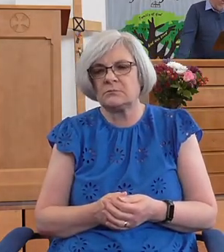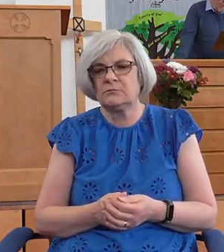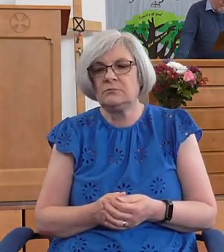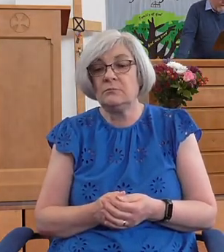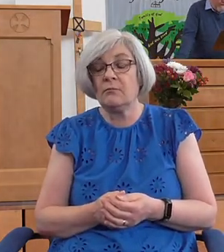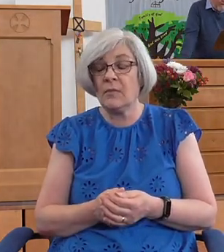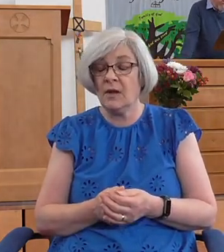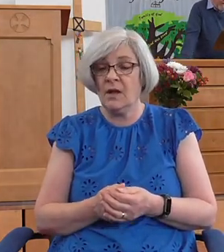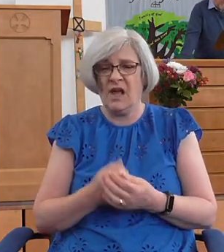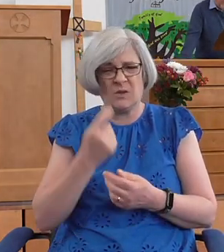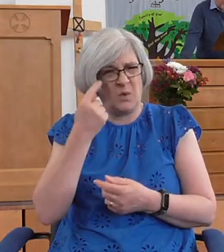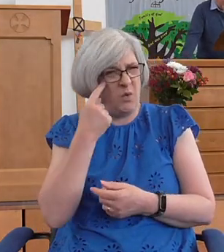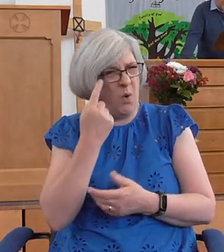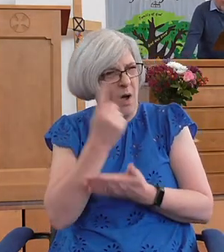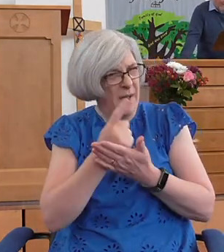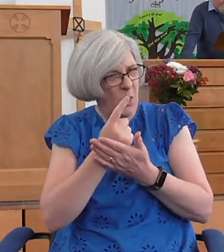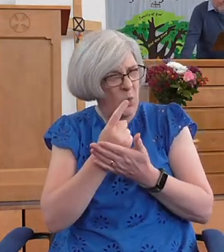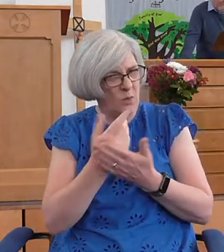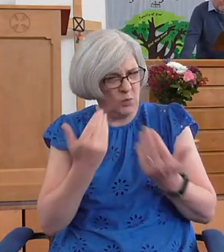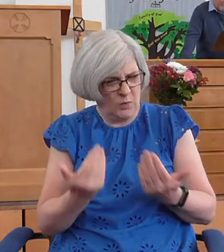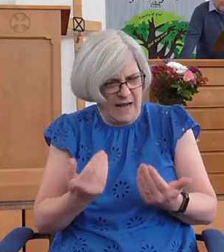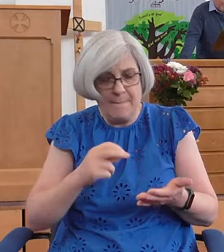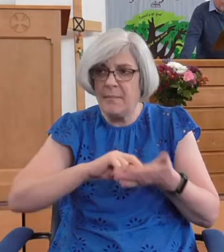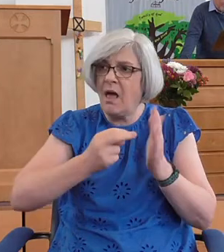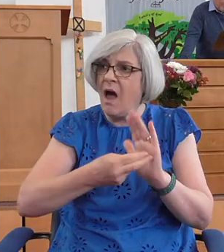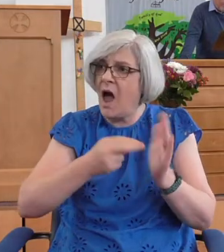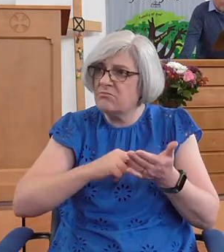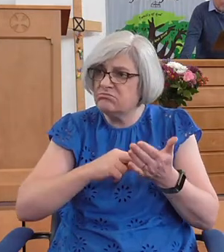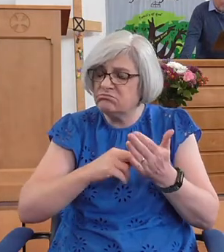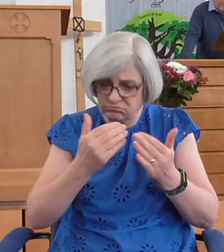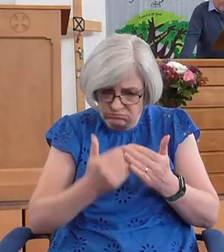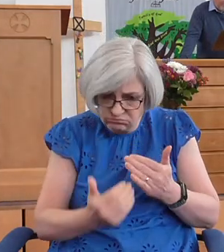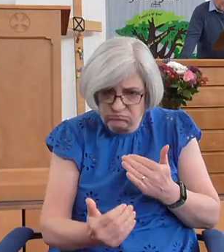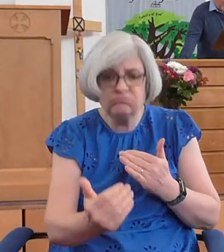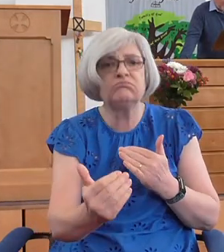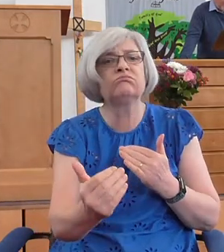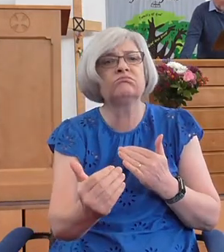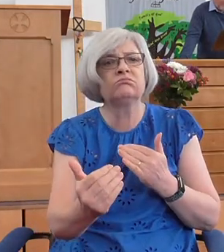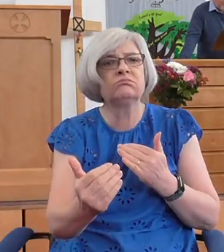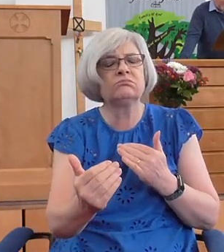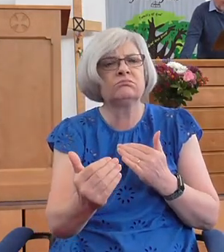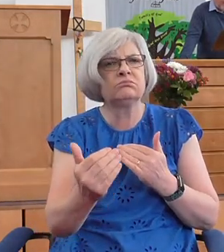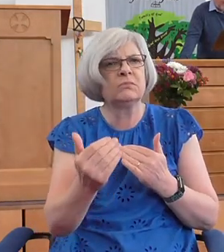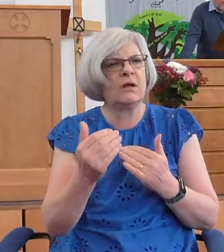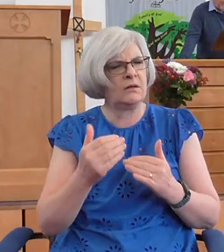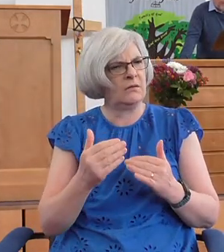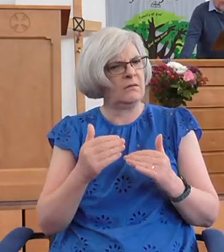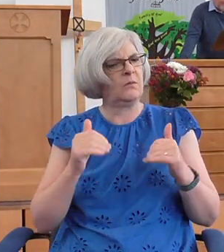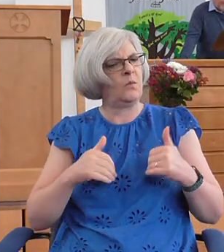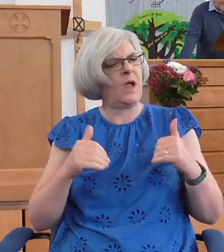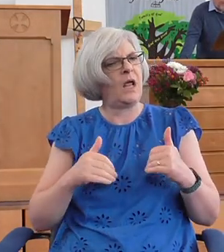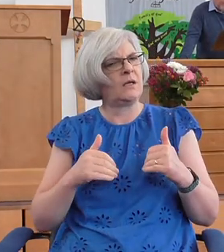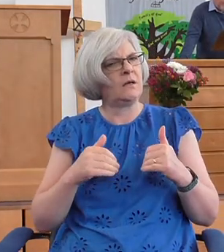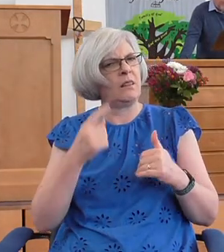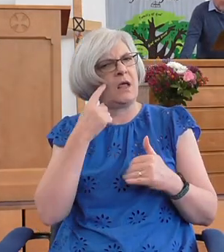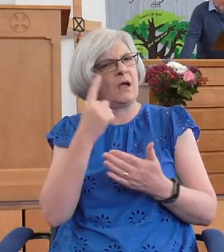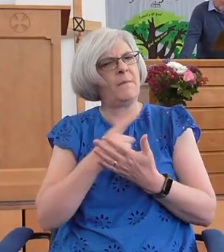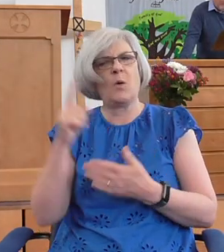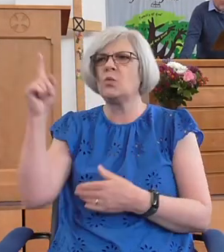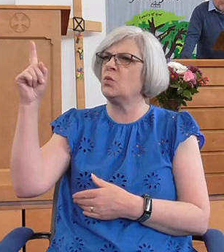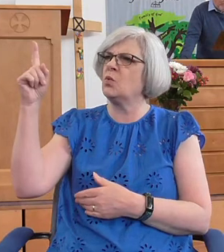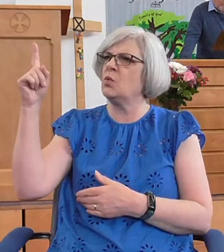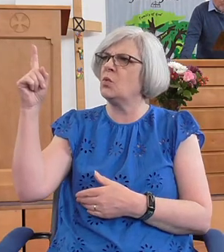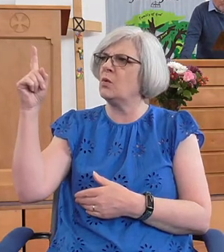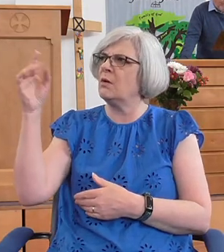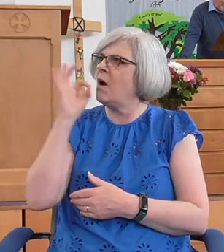As we formulated our plans for the day, did we first stop to seek your guidance and to include